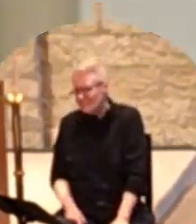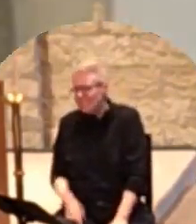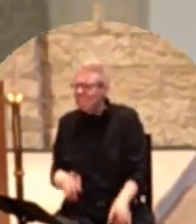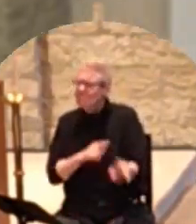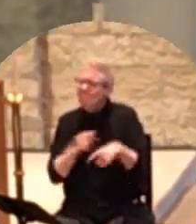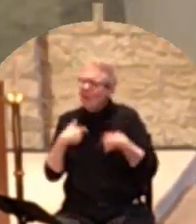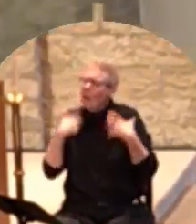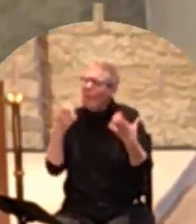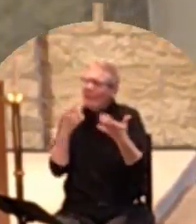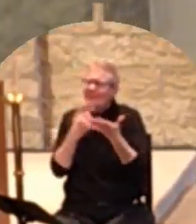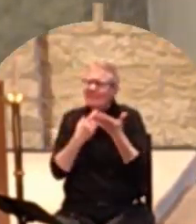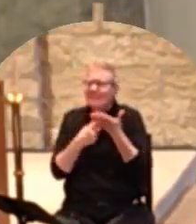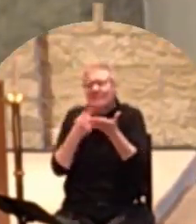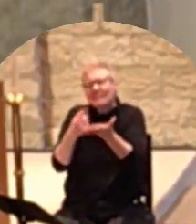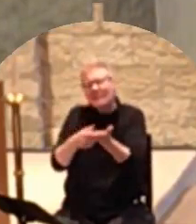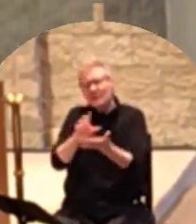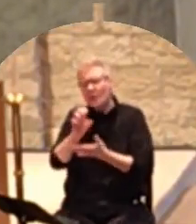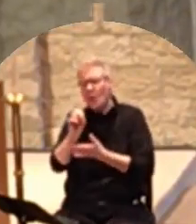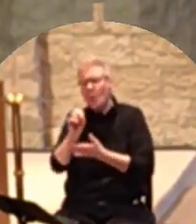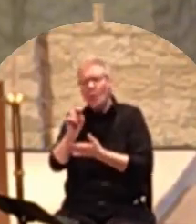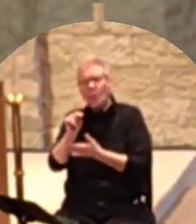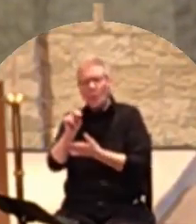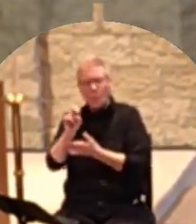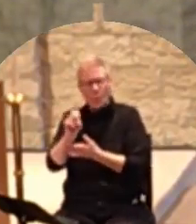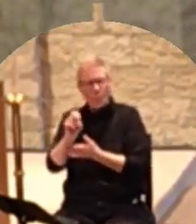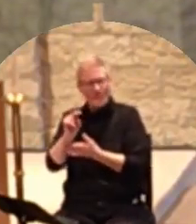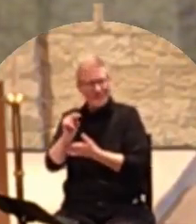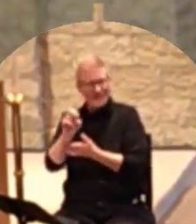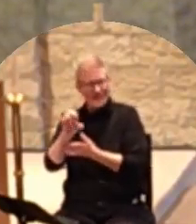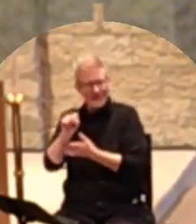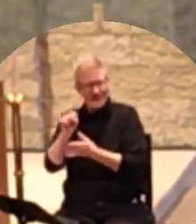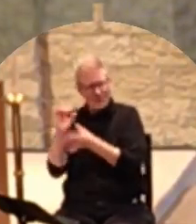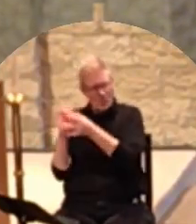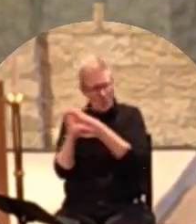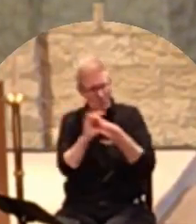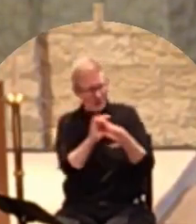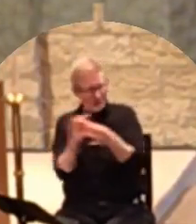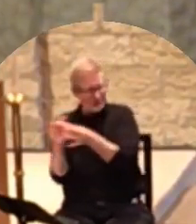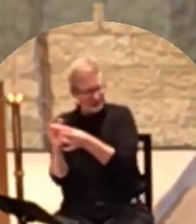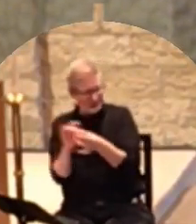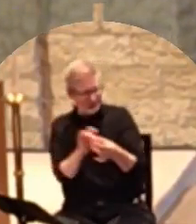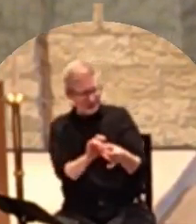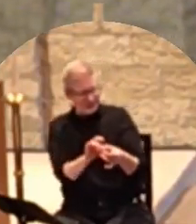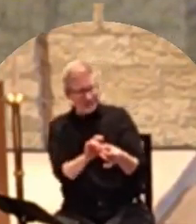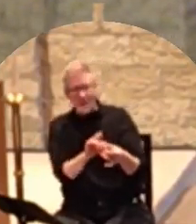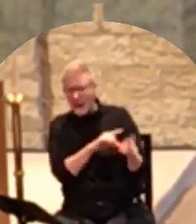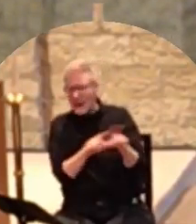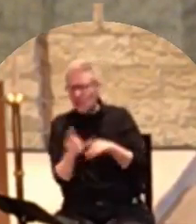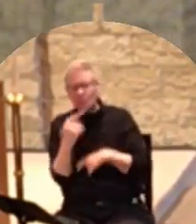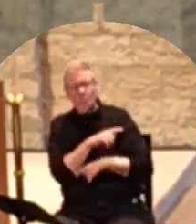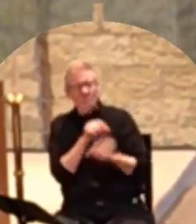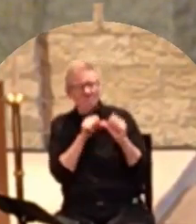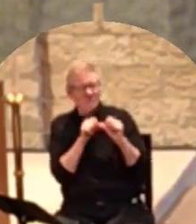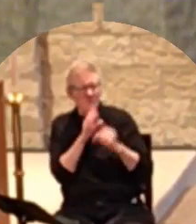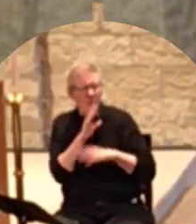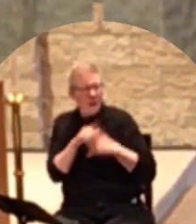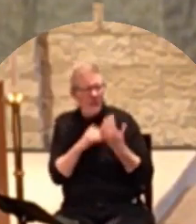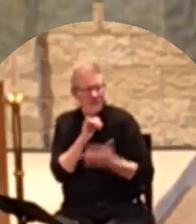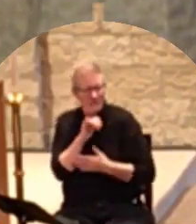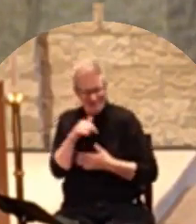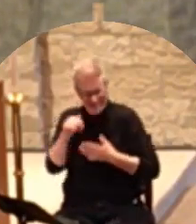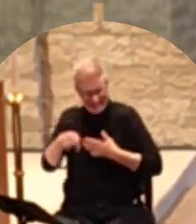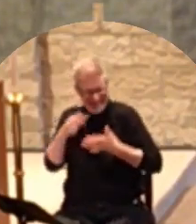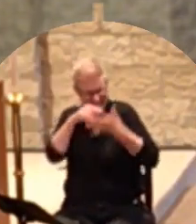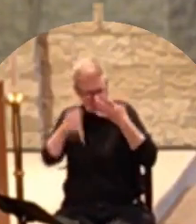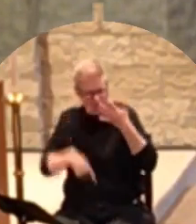we conclude our series this morning on our cosmic connection or oneness. And then I would also like to talk a little bit